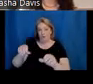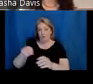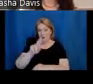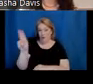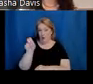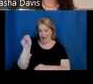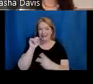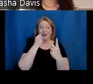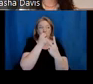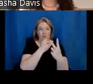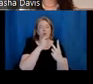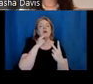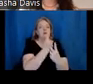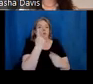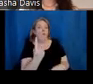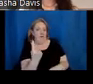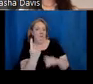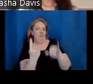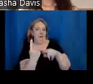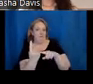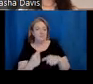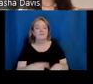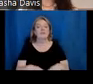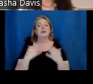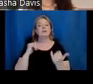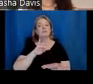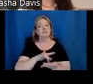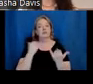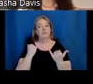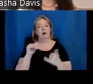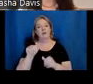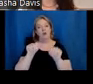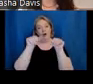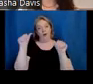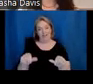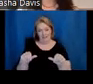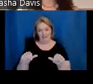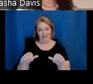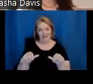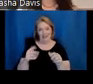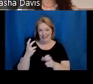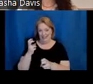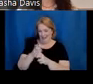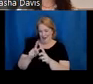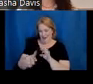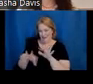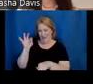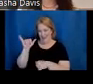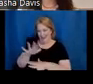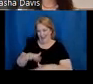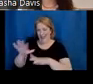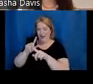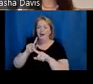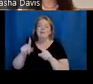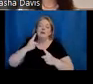States. While mid-century modern architecture actually can be found in the village, it is renowned as a